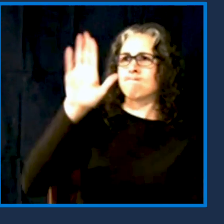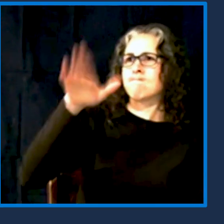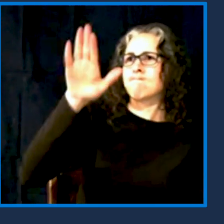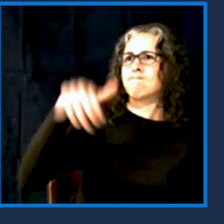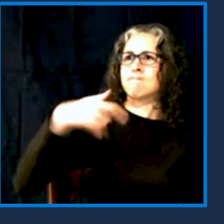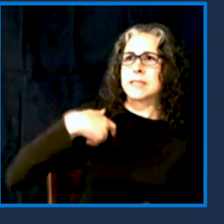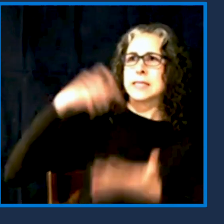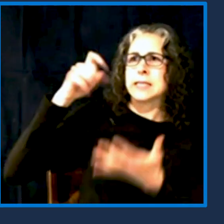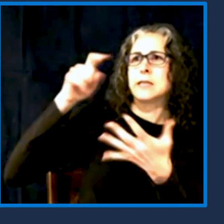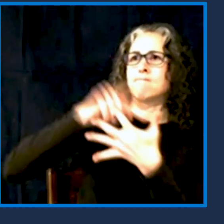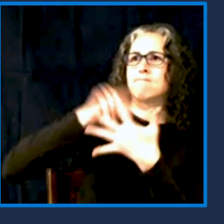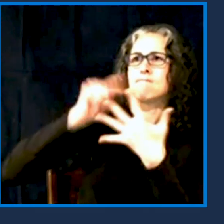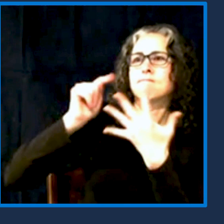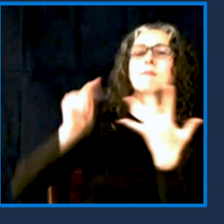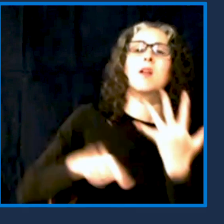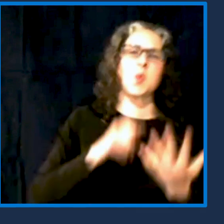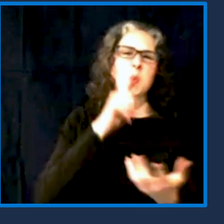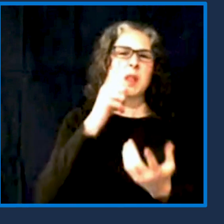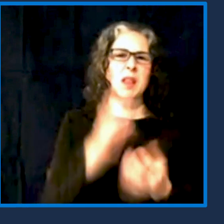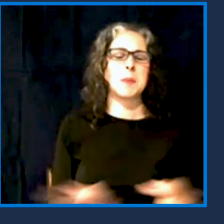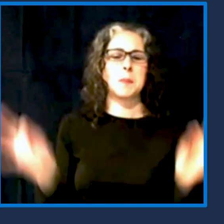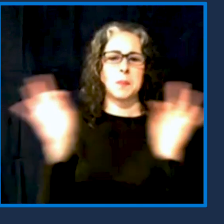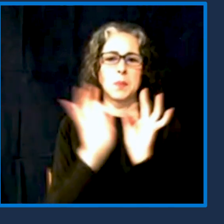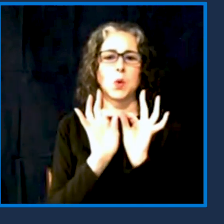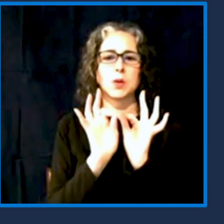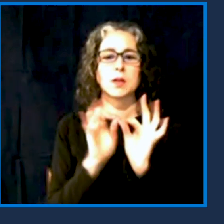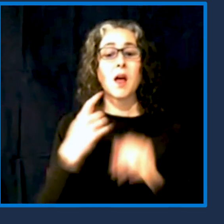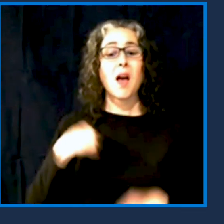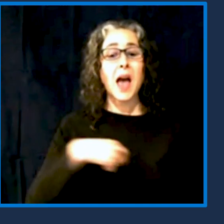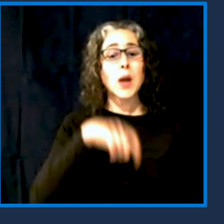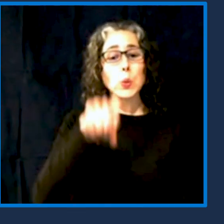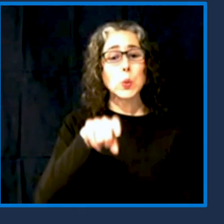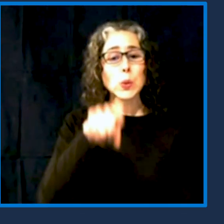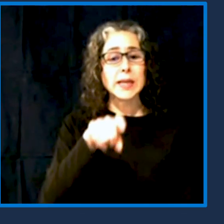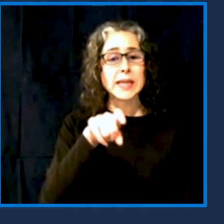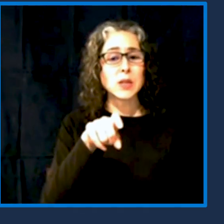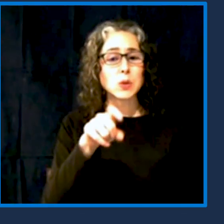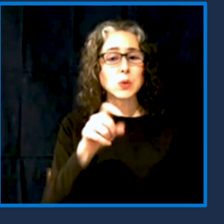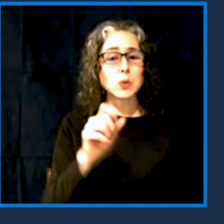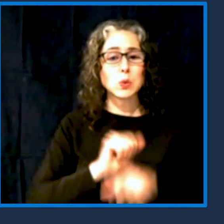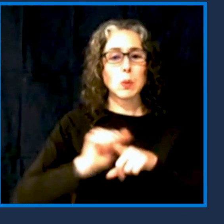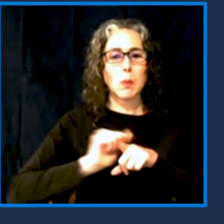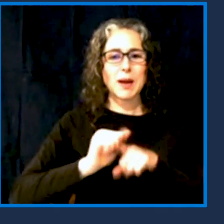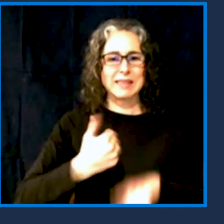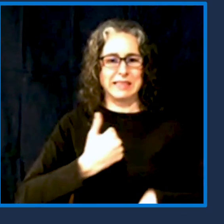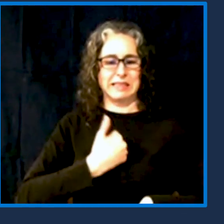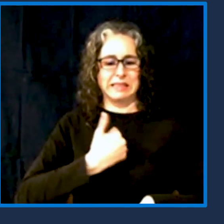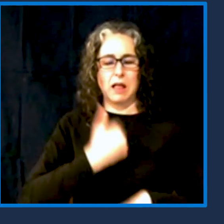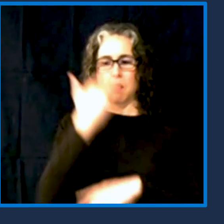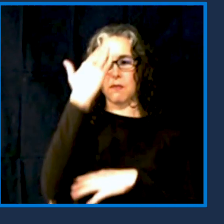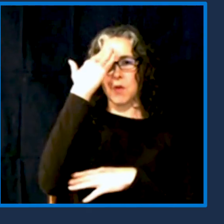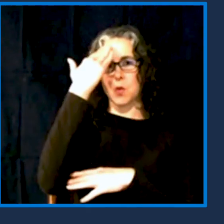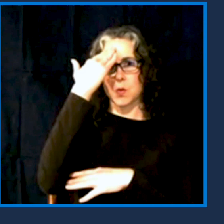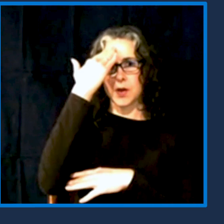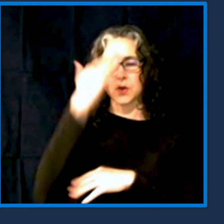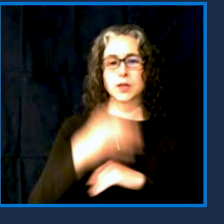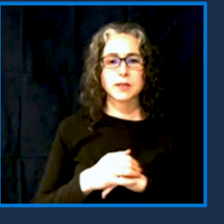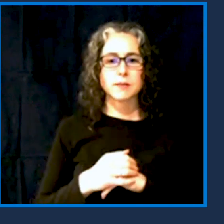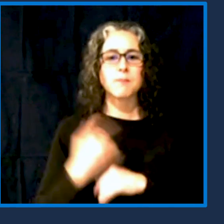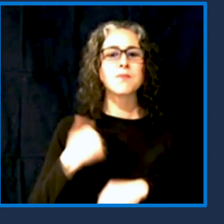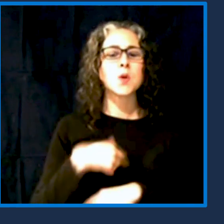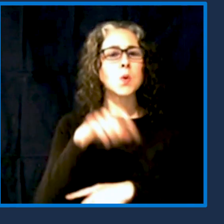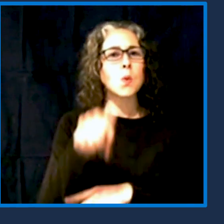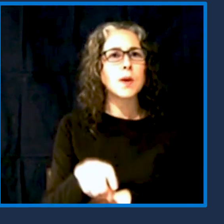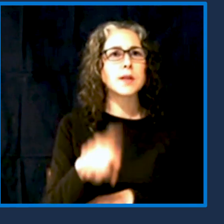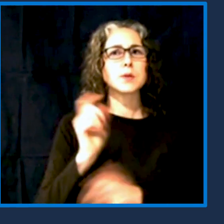now, and I we should practice self awareness, and we should